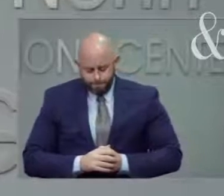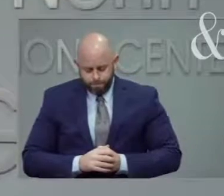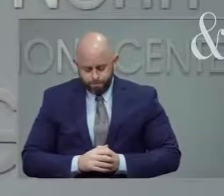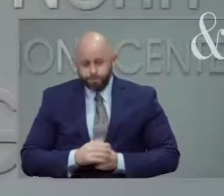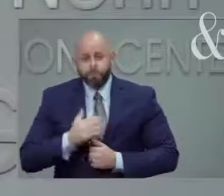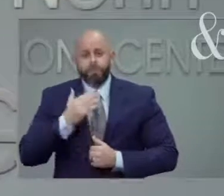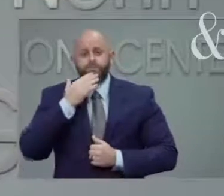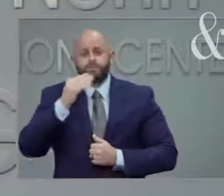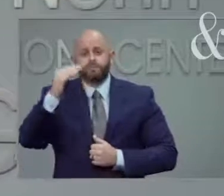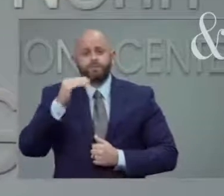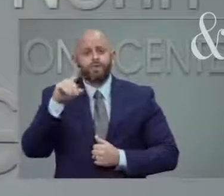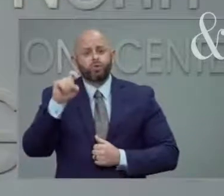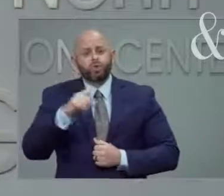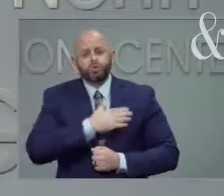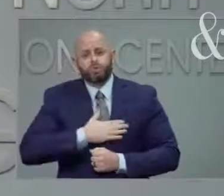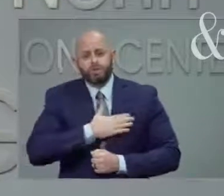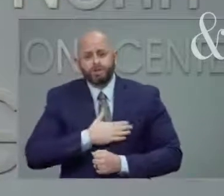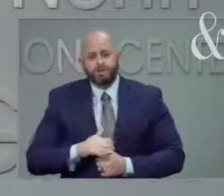Thanks. Next question, please.